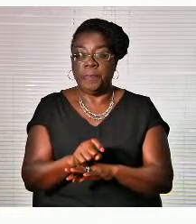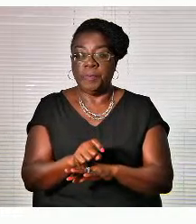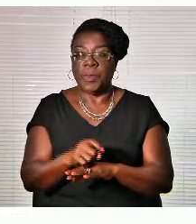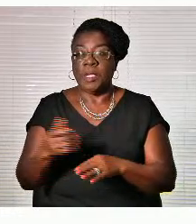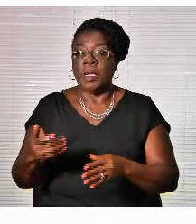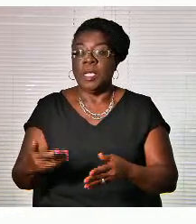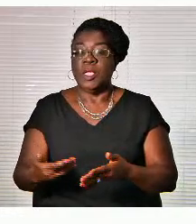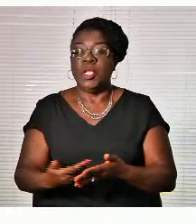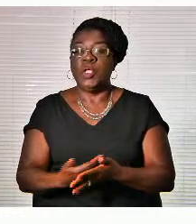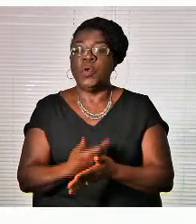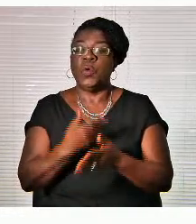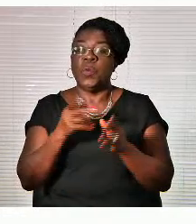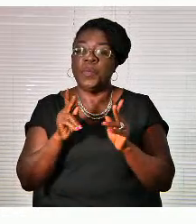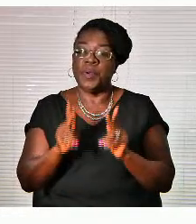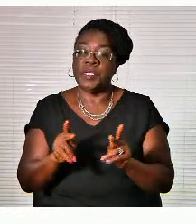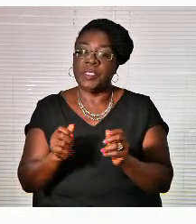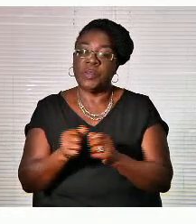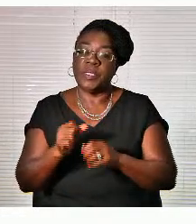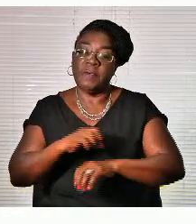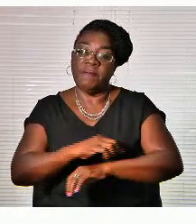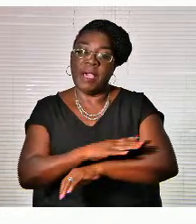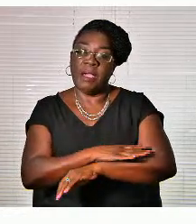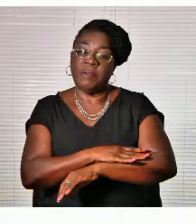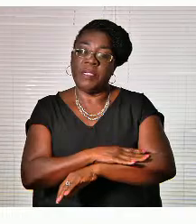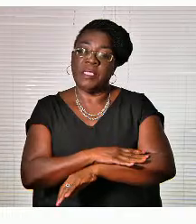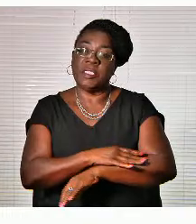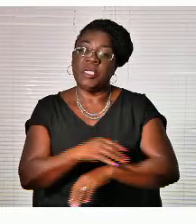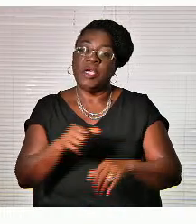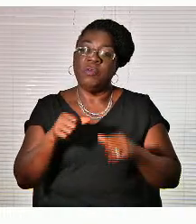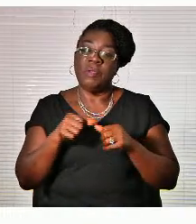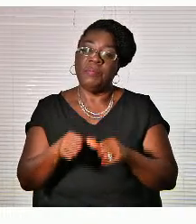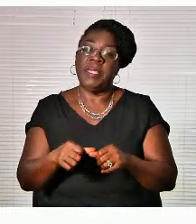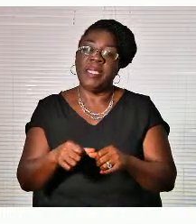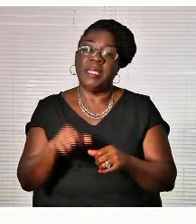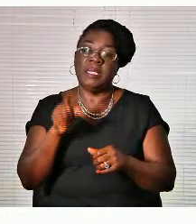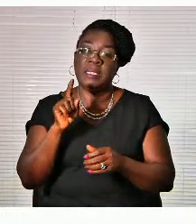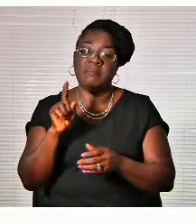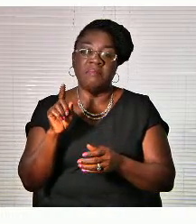New COVID cases in Eleuthera remain in the single digits,